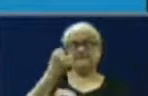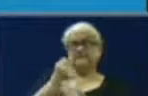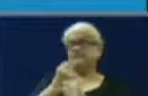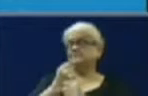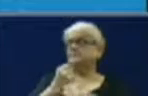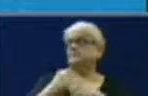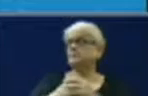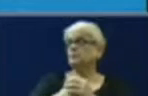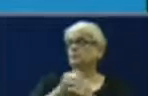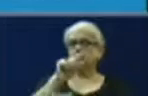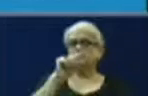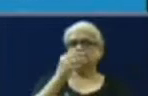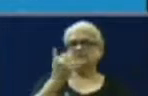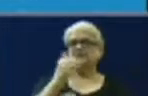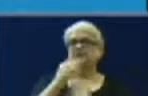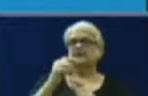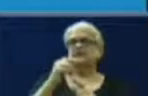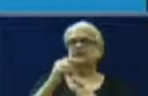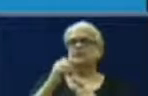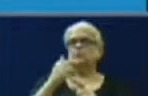that list of kids, and we identified